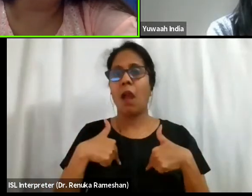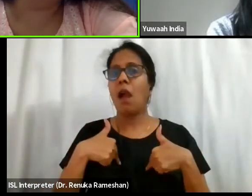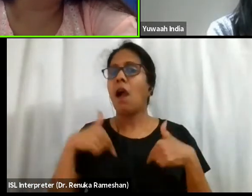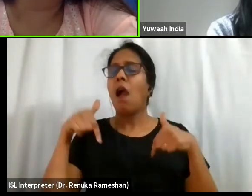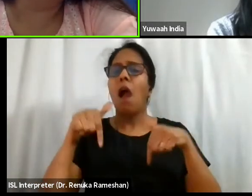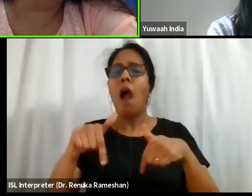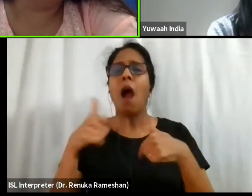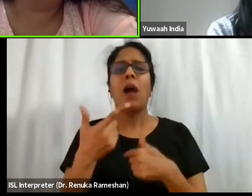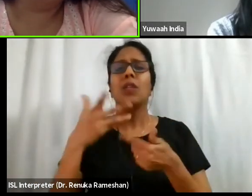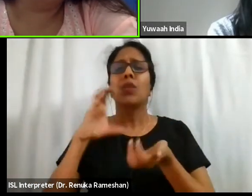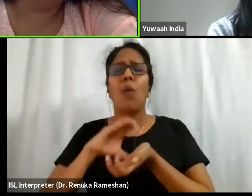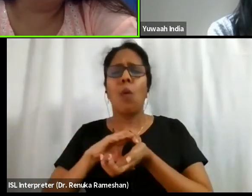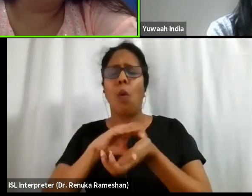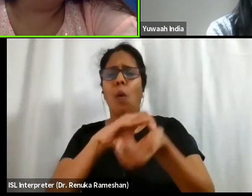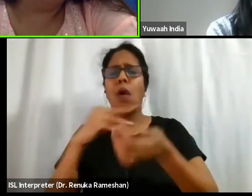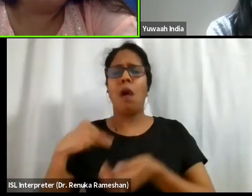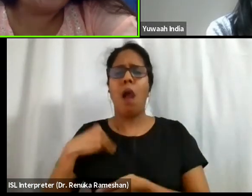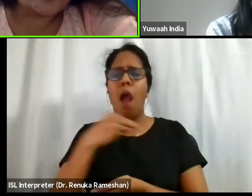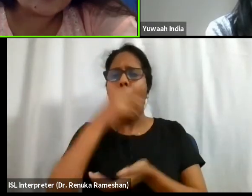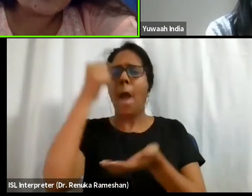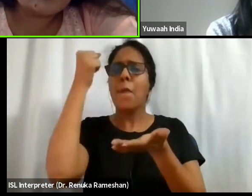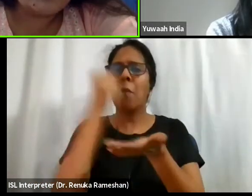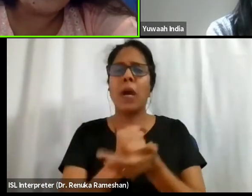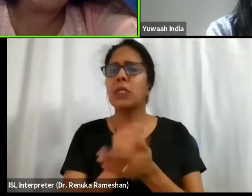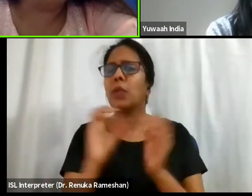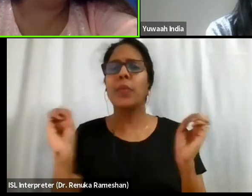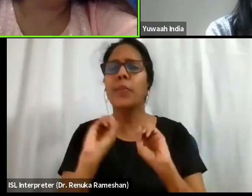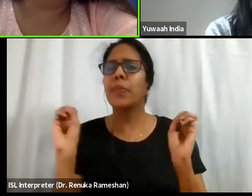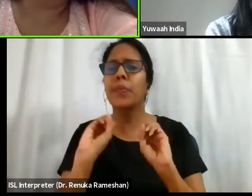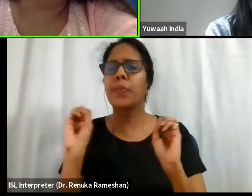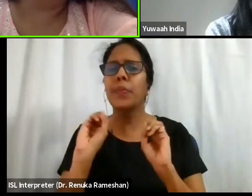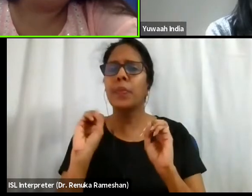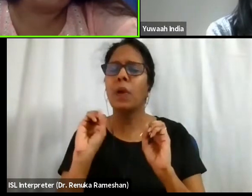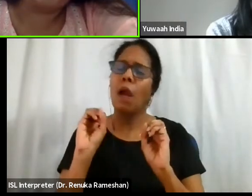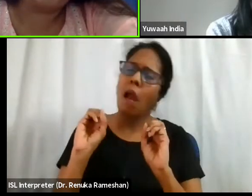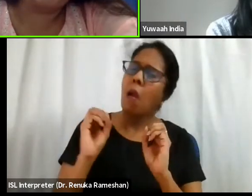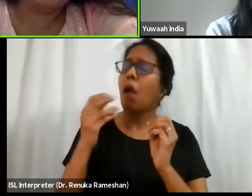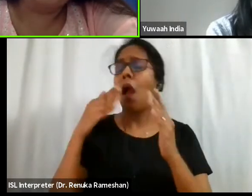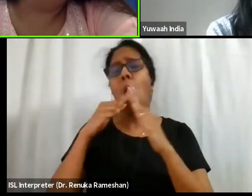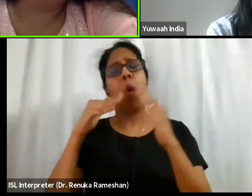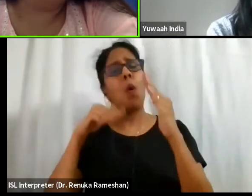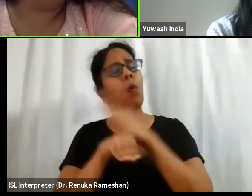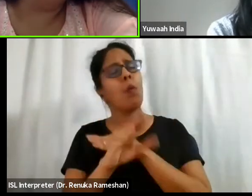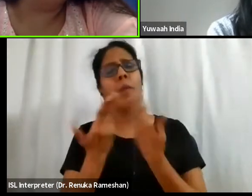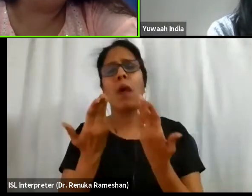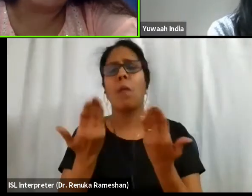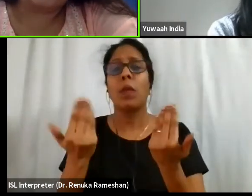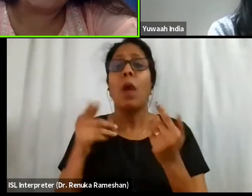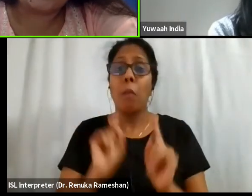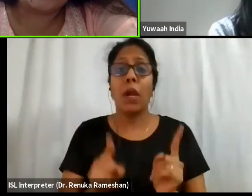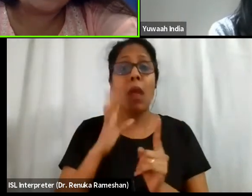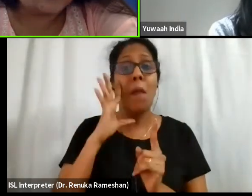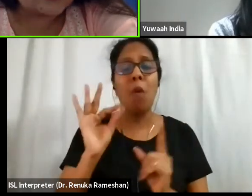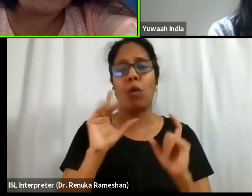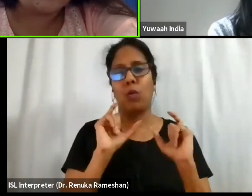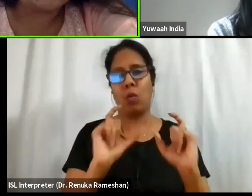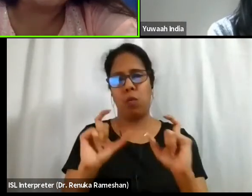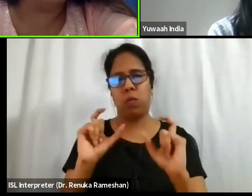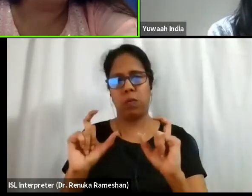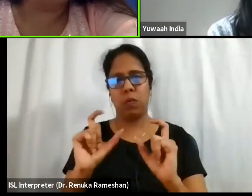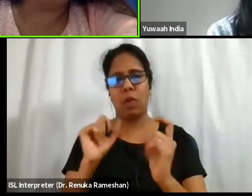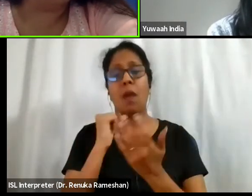without hospital management. So yes, we need to be cautious. We need to practice